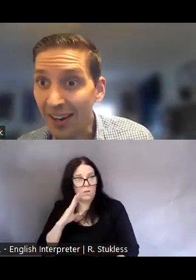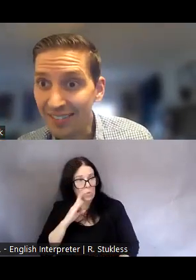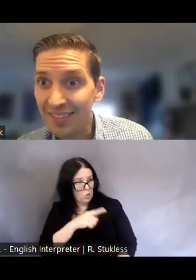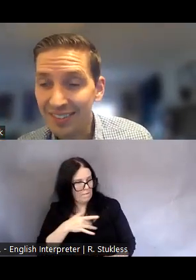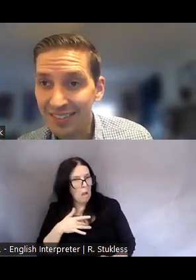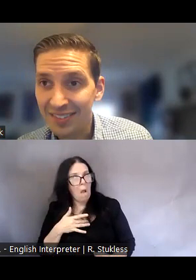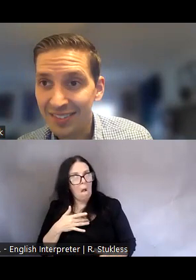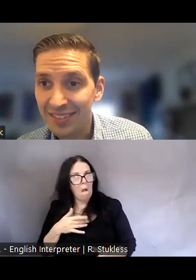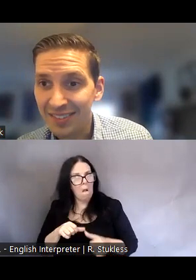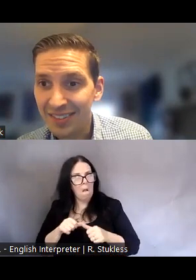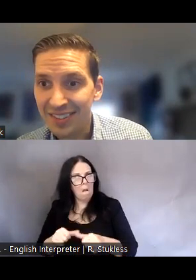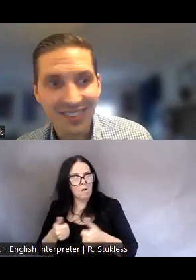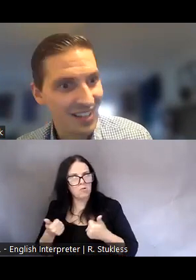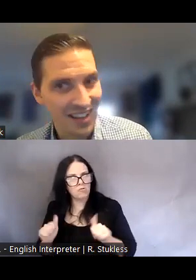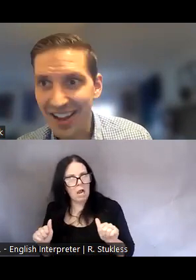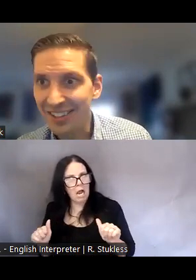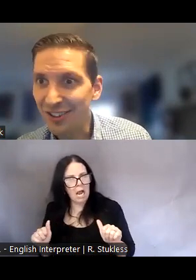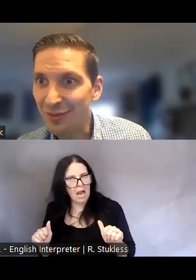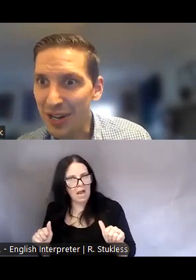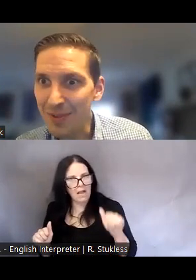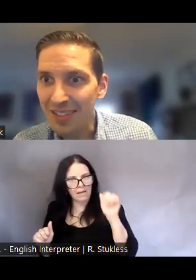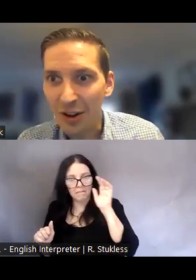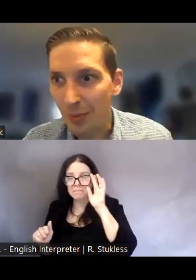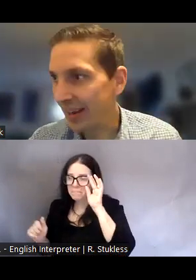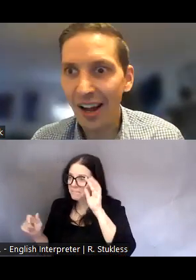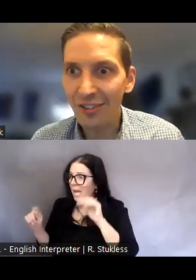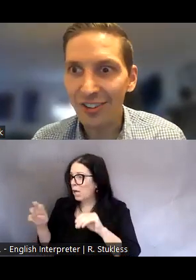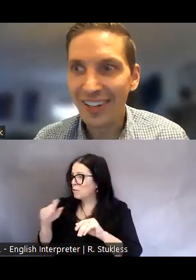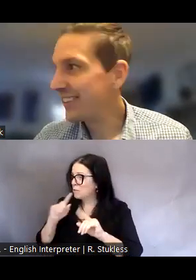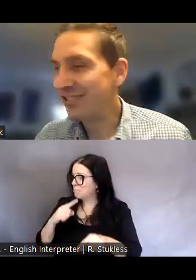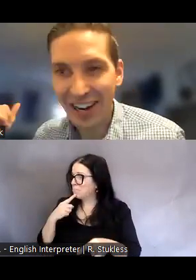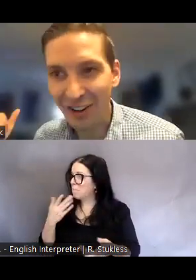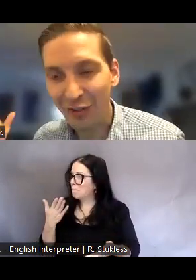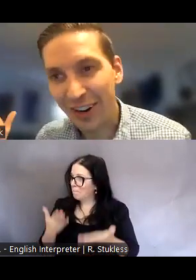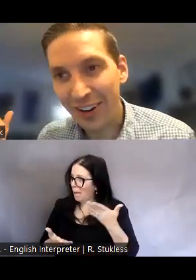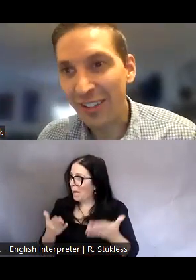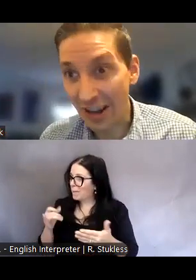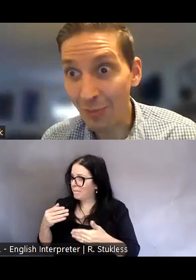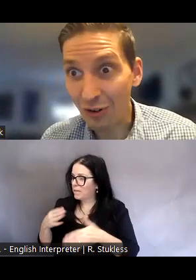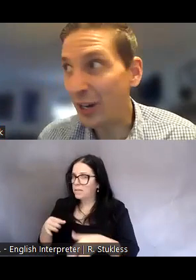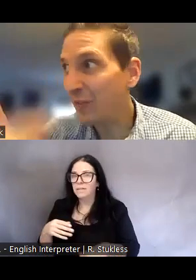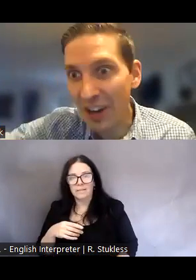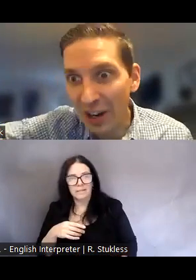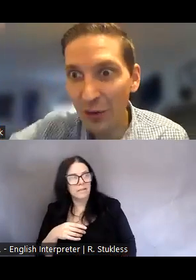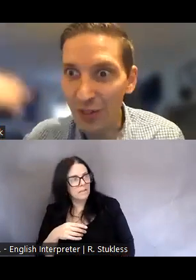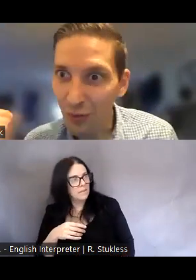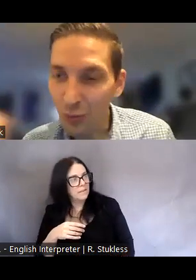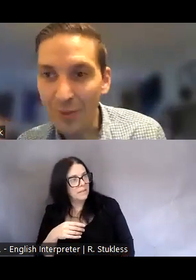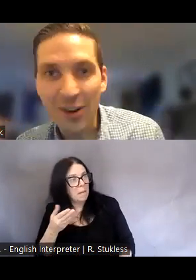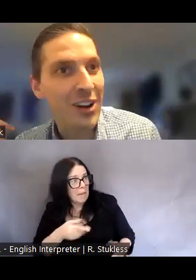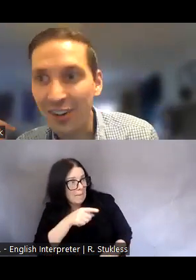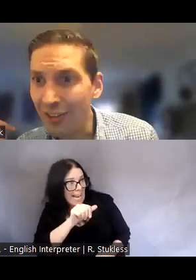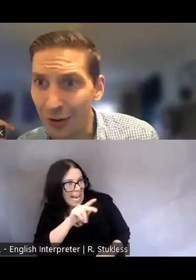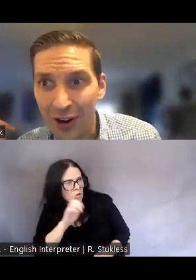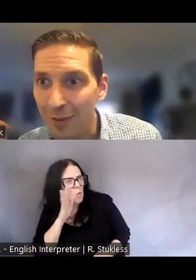to try? It might, yes. Yeah, it just might be think, oh my gosh, Jack just figured out that I'm strong enough to knock over this wall.